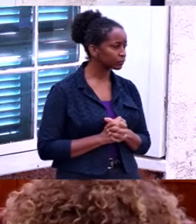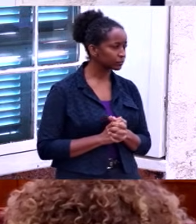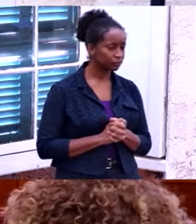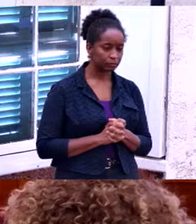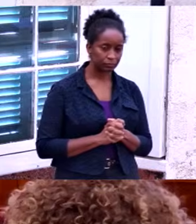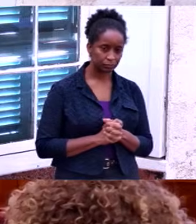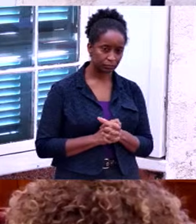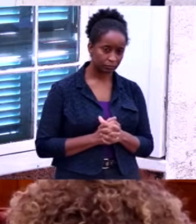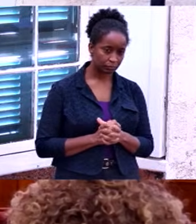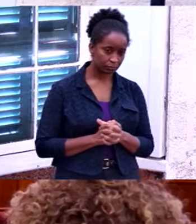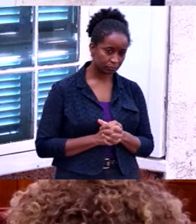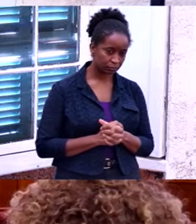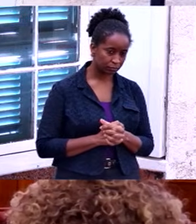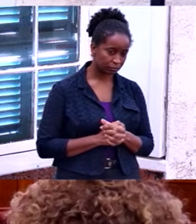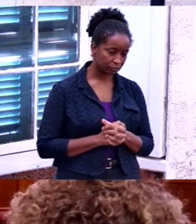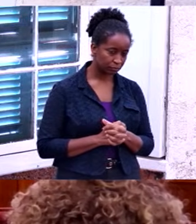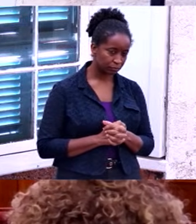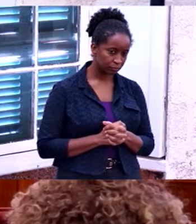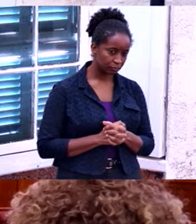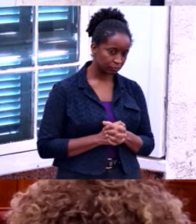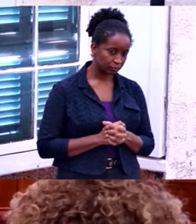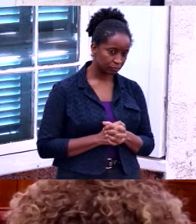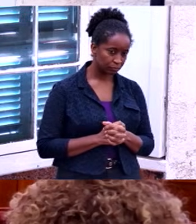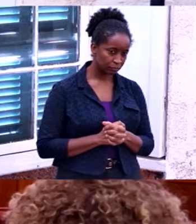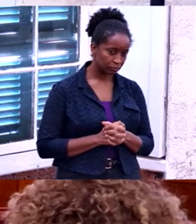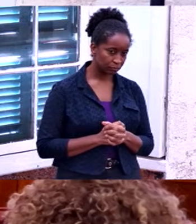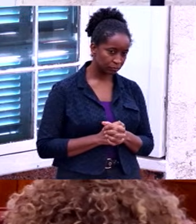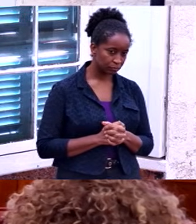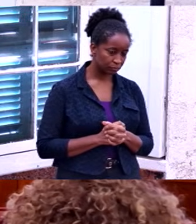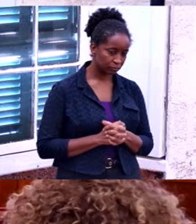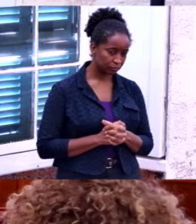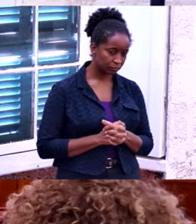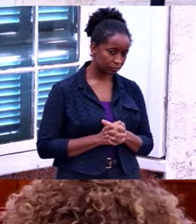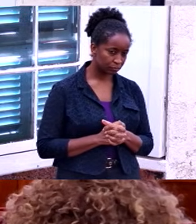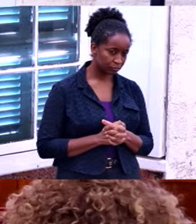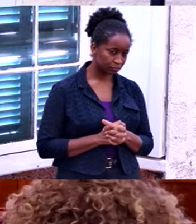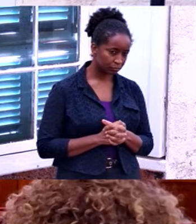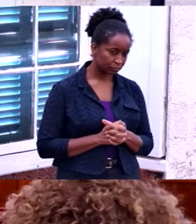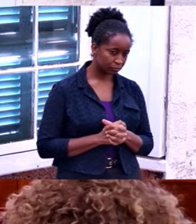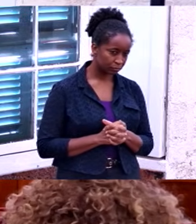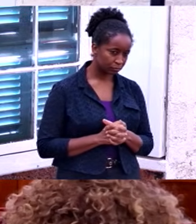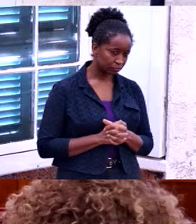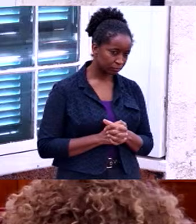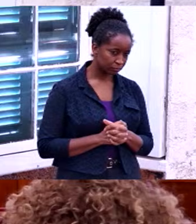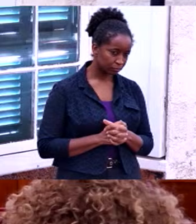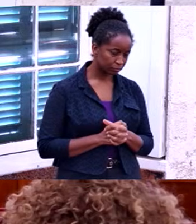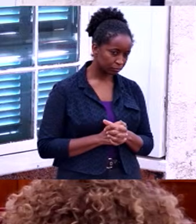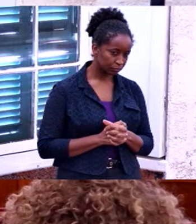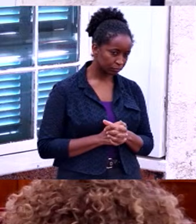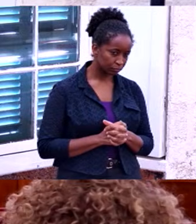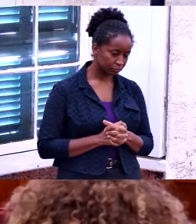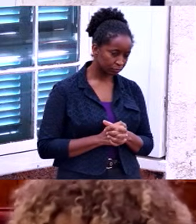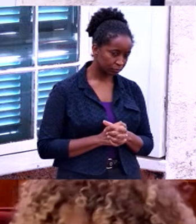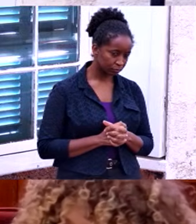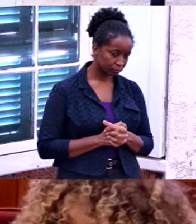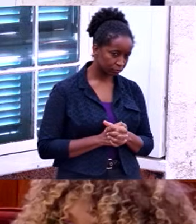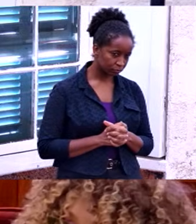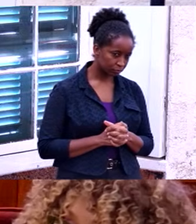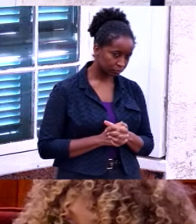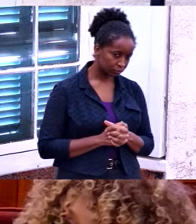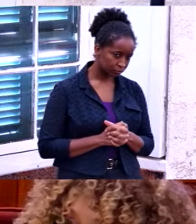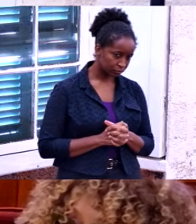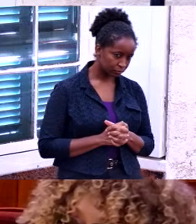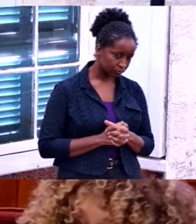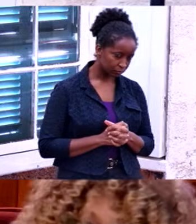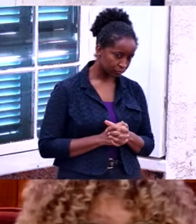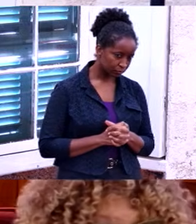happen to have, when I came into this chamber on the first occasion, I was given a copy of the standing